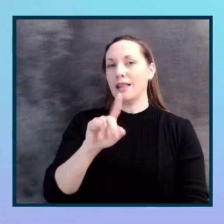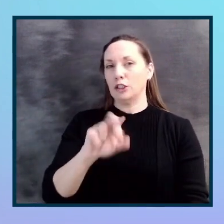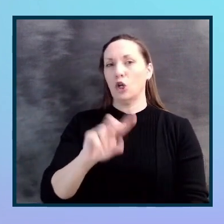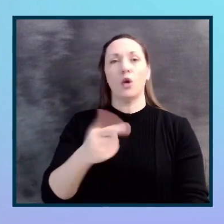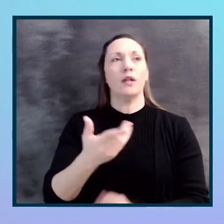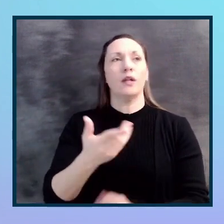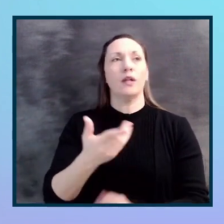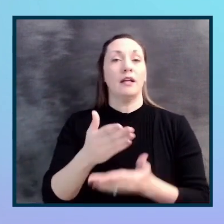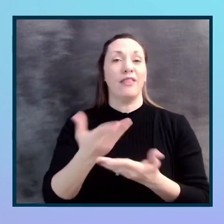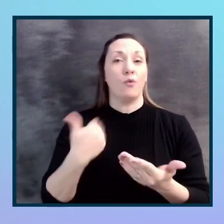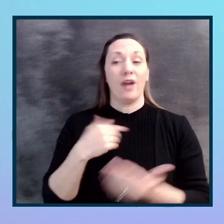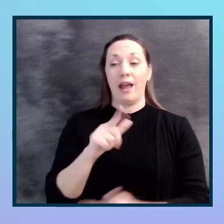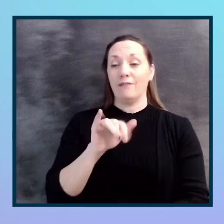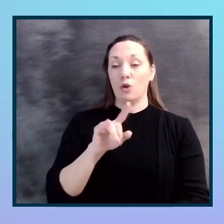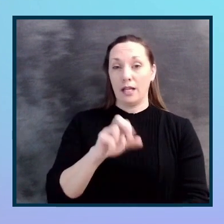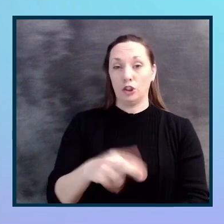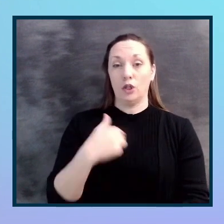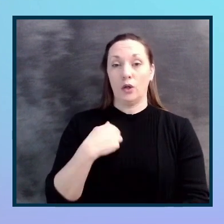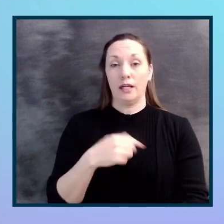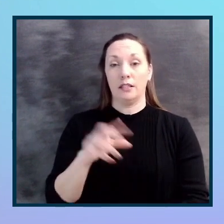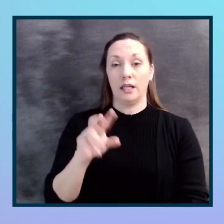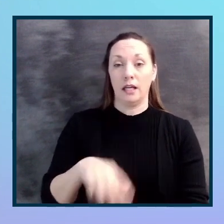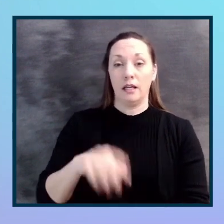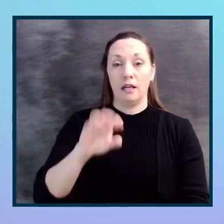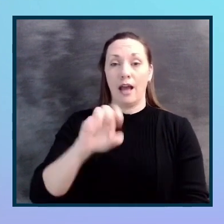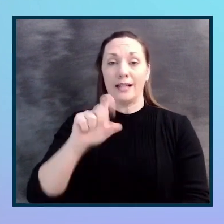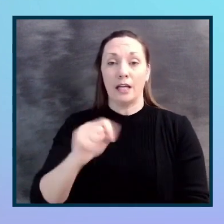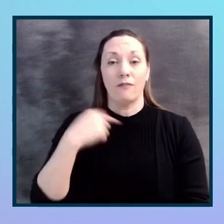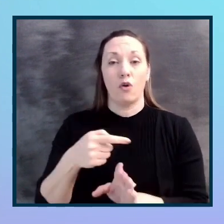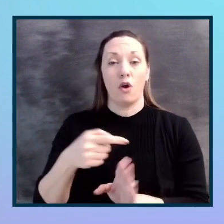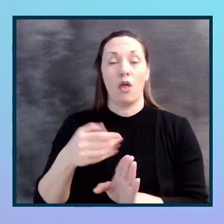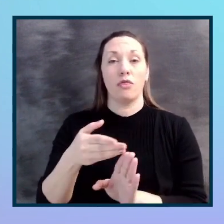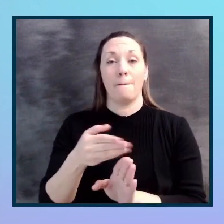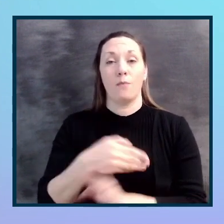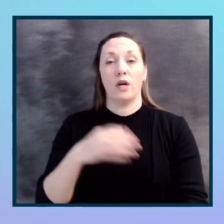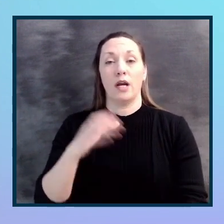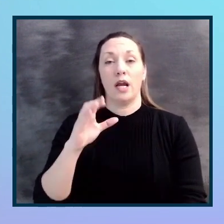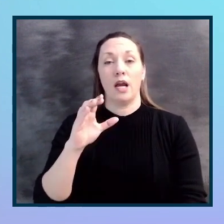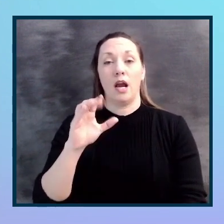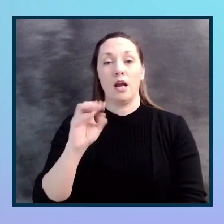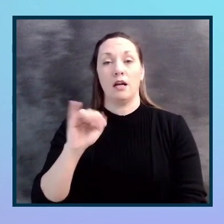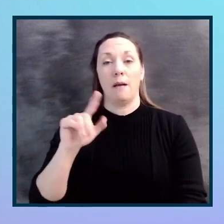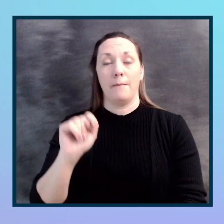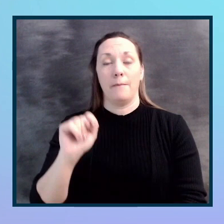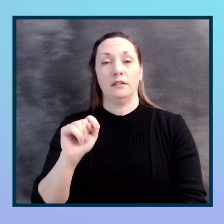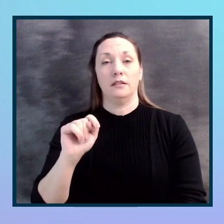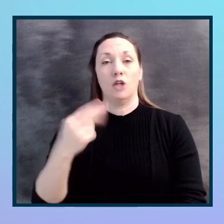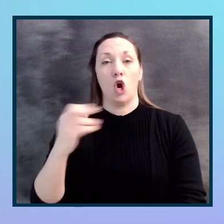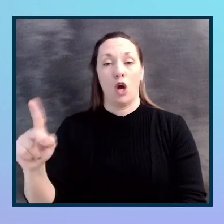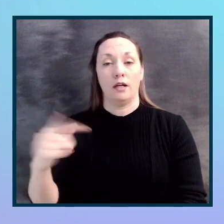have for axe-linter is the VS Code extension. For the pre-commit hook and anything beyond that, using our SaaS instance is a